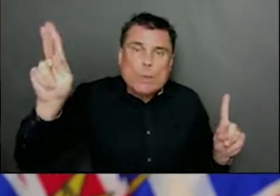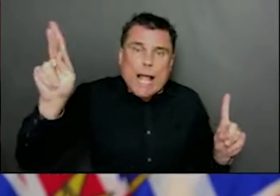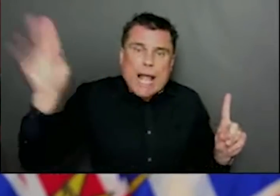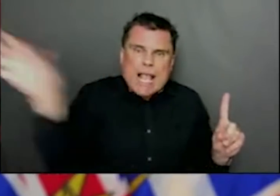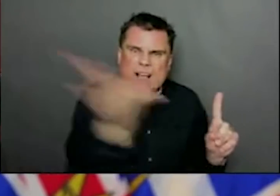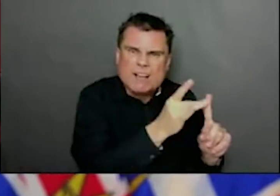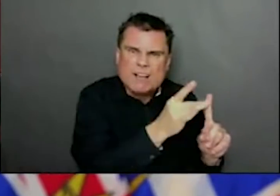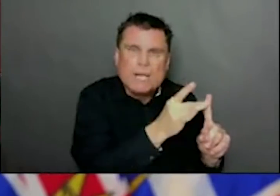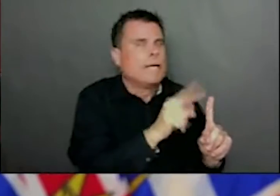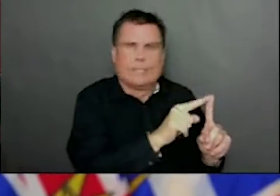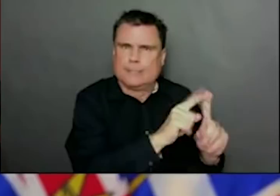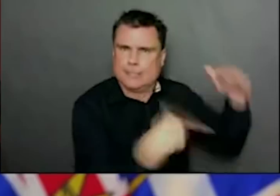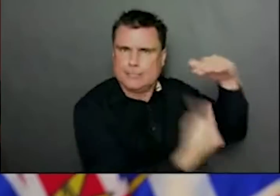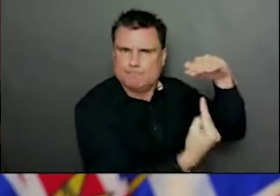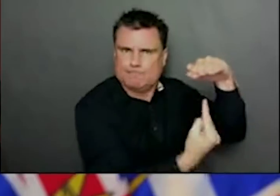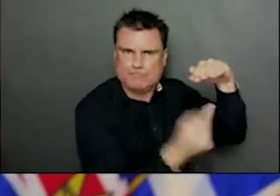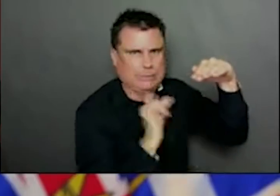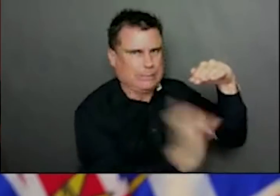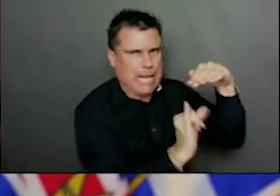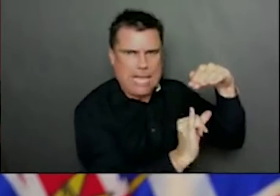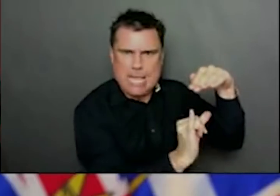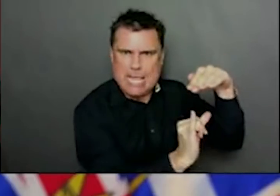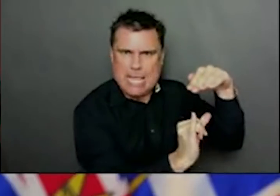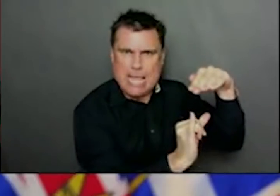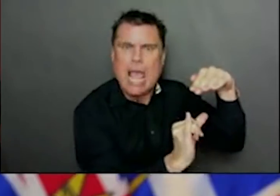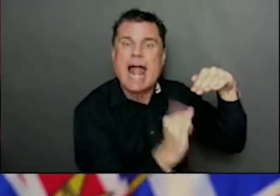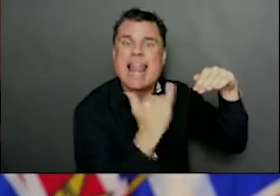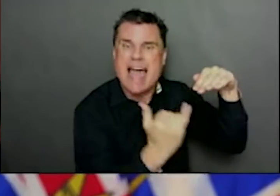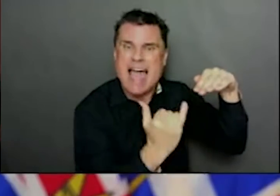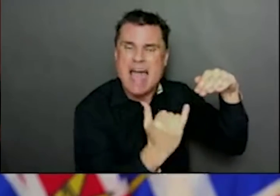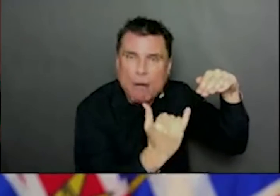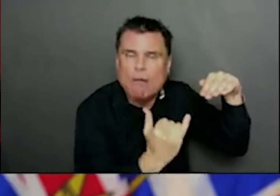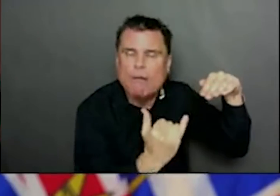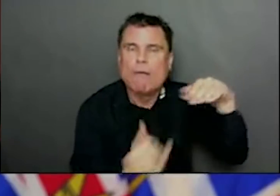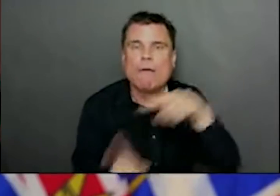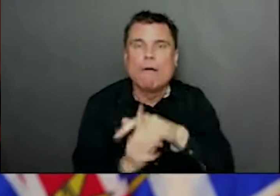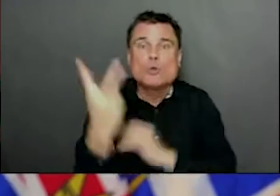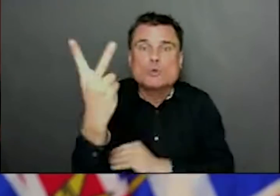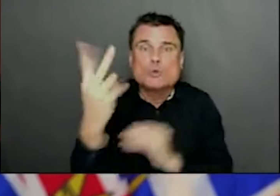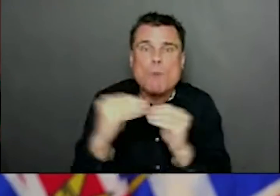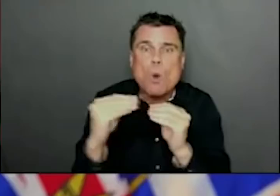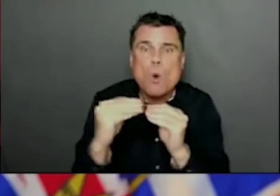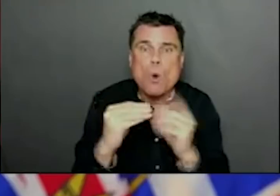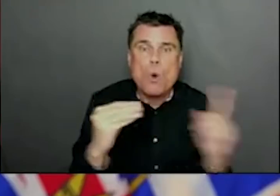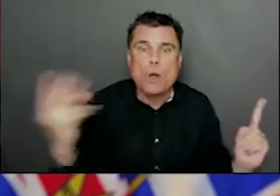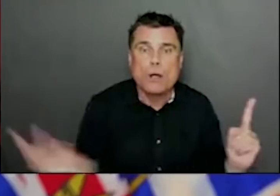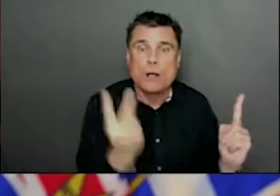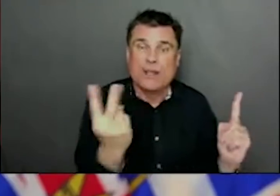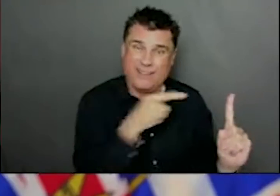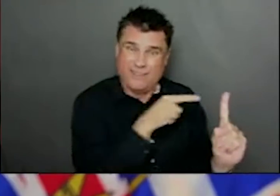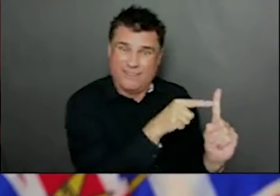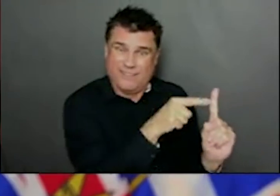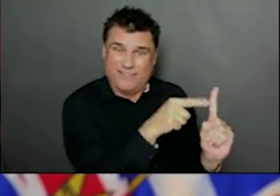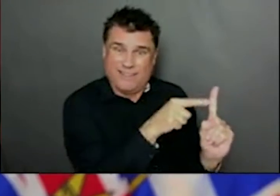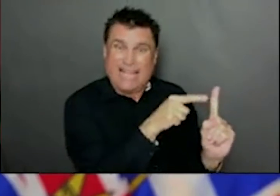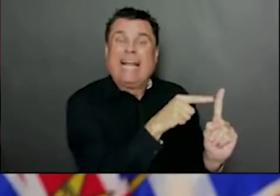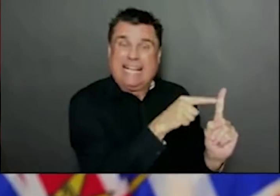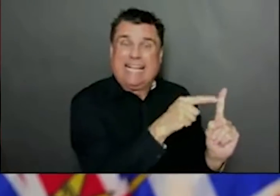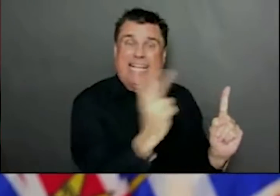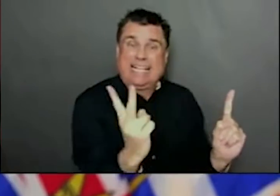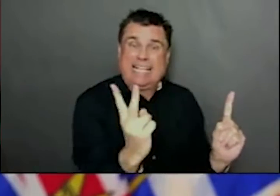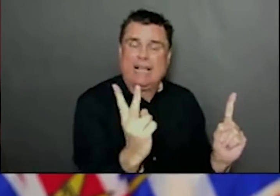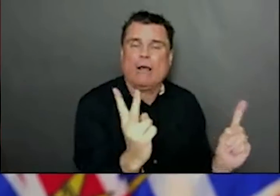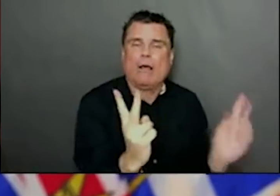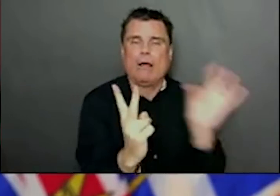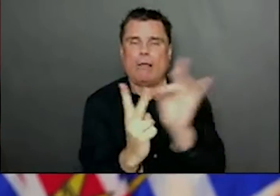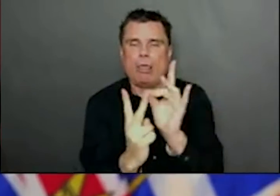However, we have now 2 additional cases, both household contacts of the first case. There are no other contacts, and we do not